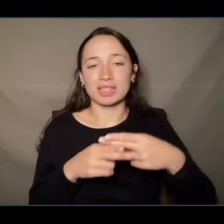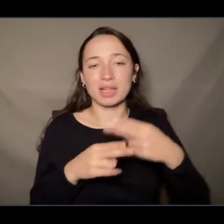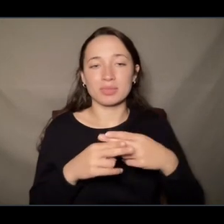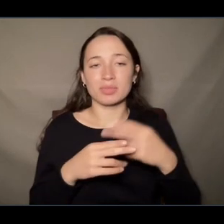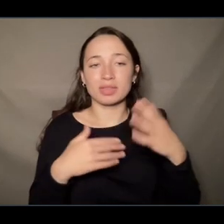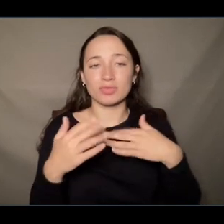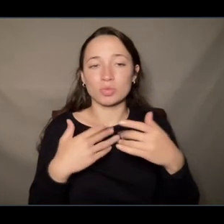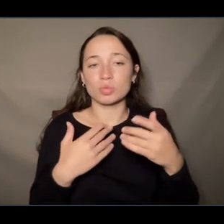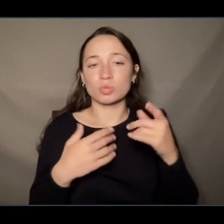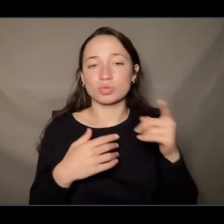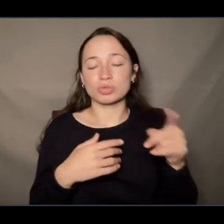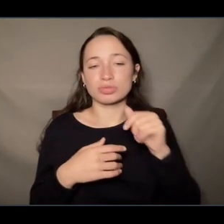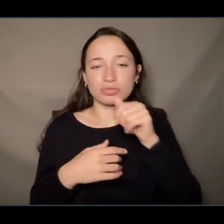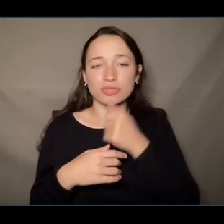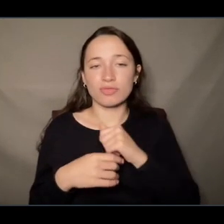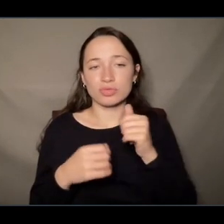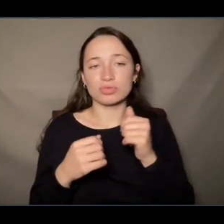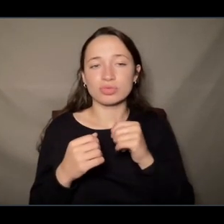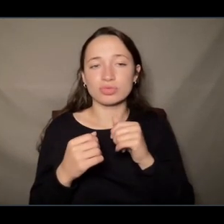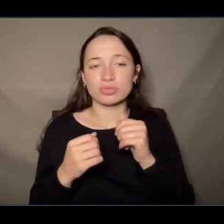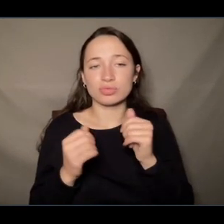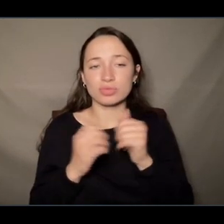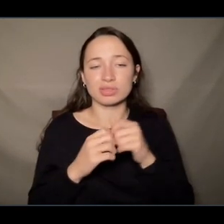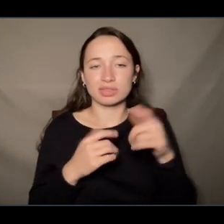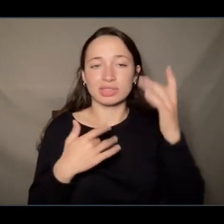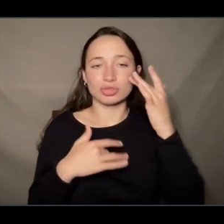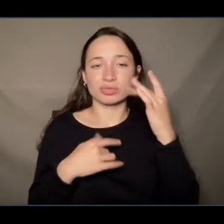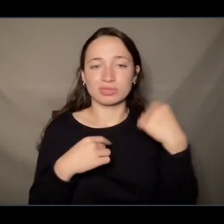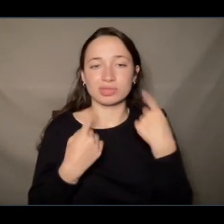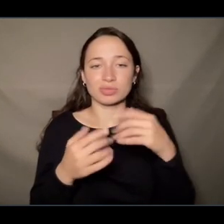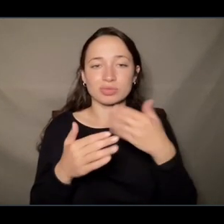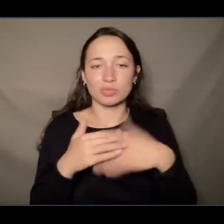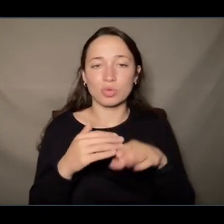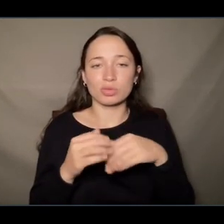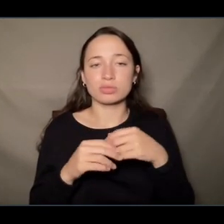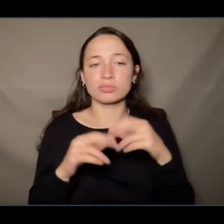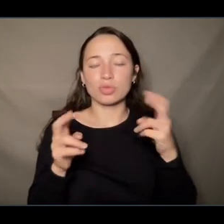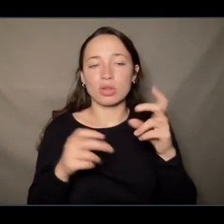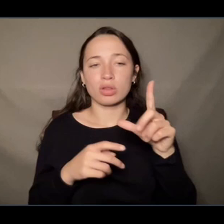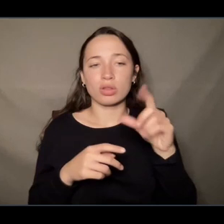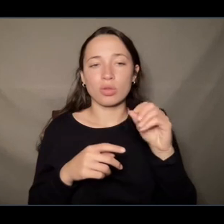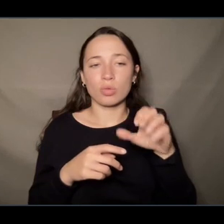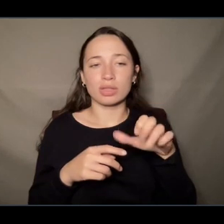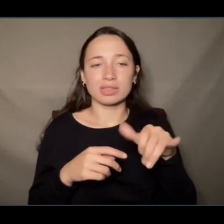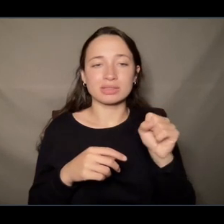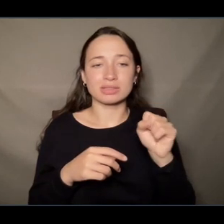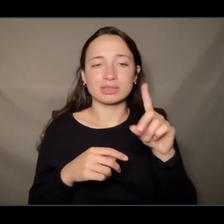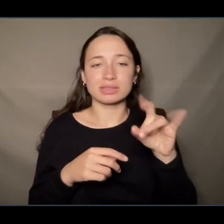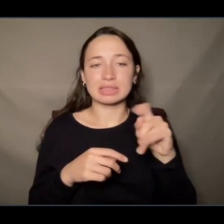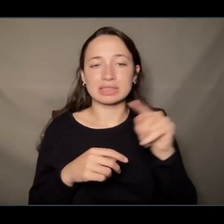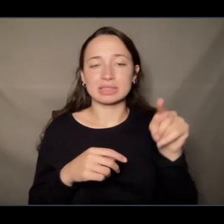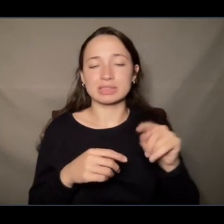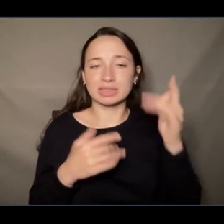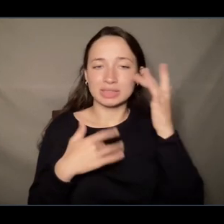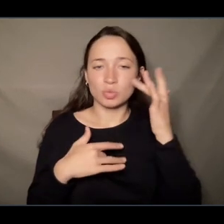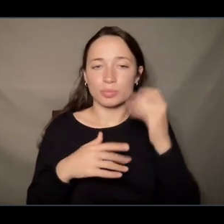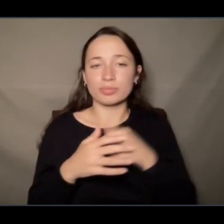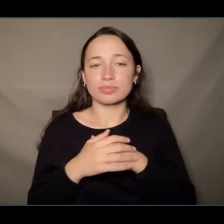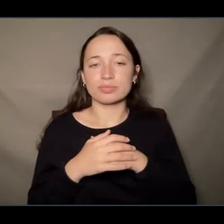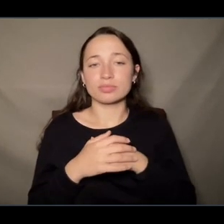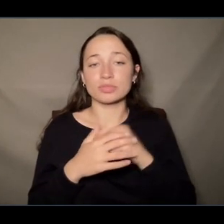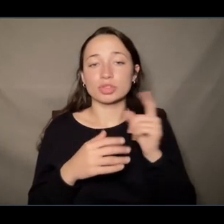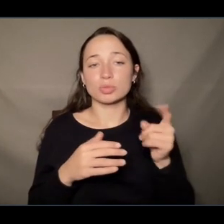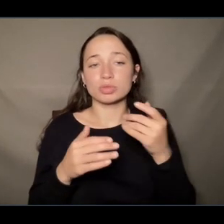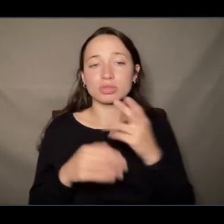gave it a name, even though she suffered with this condition since she was born. It was called Lowes-Dietz syndrome, and she